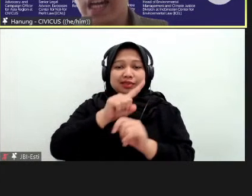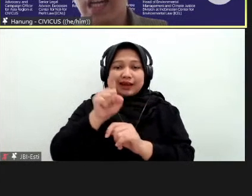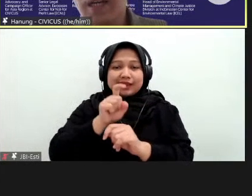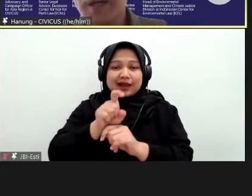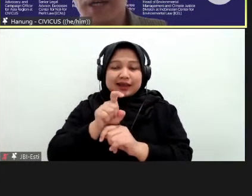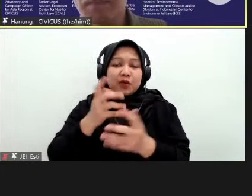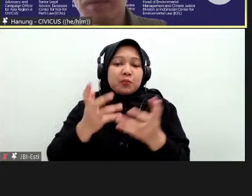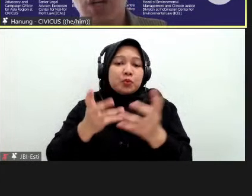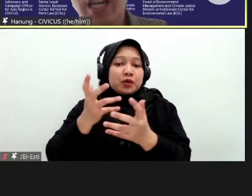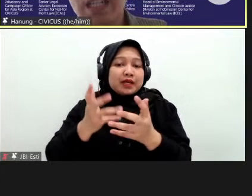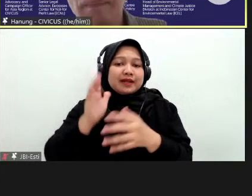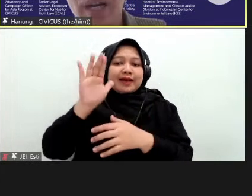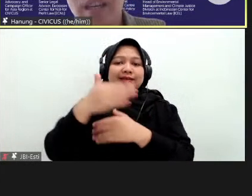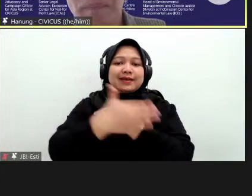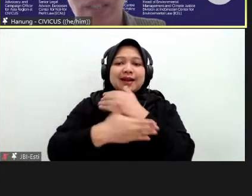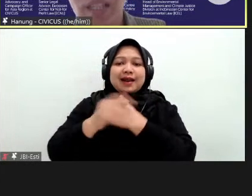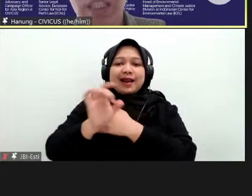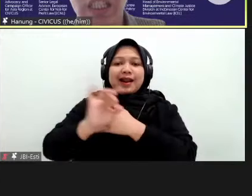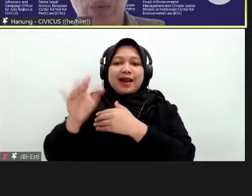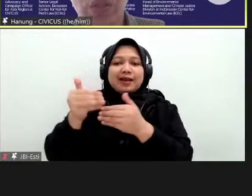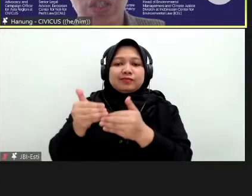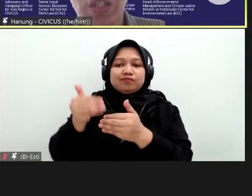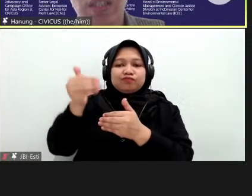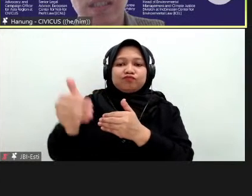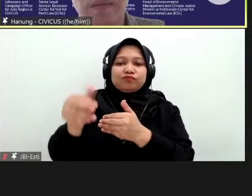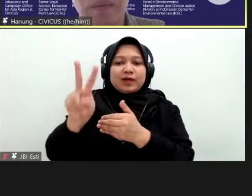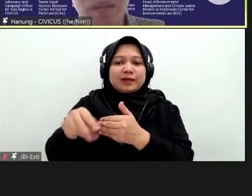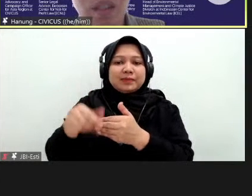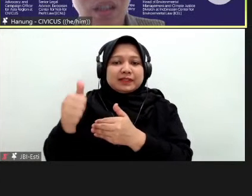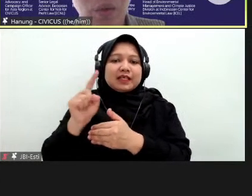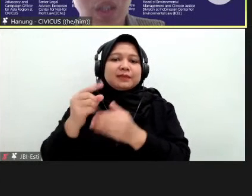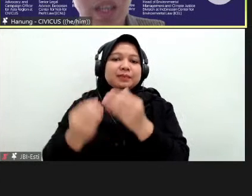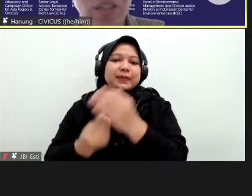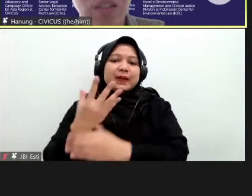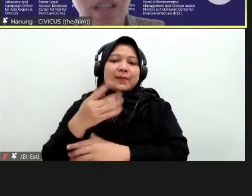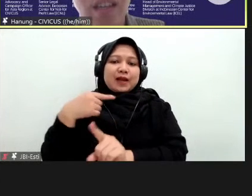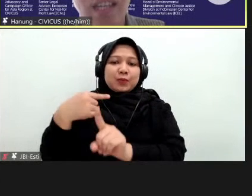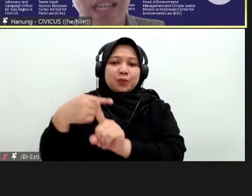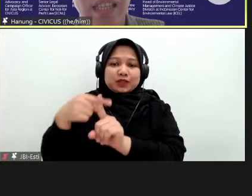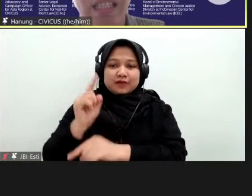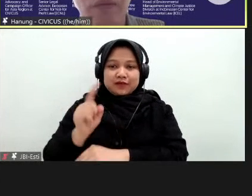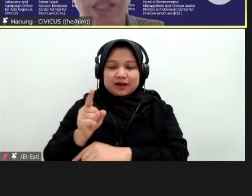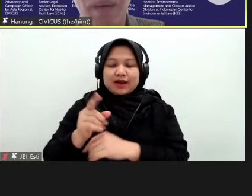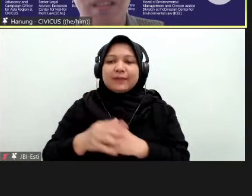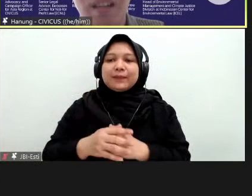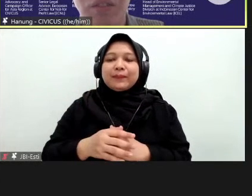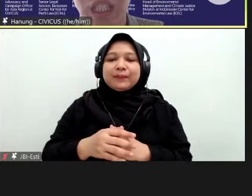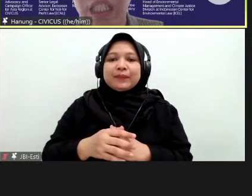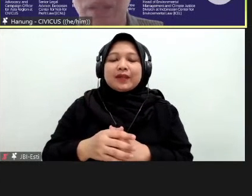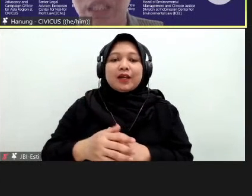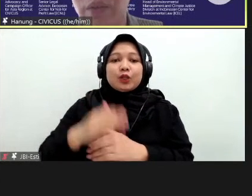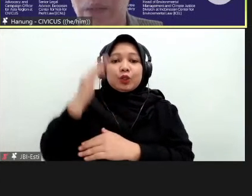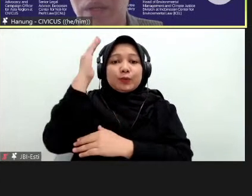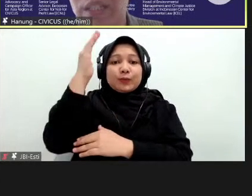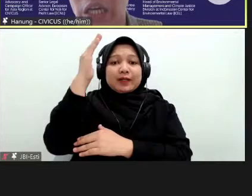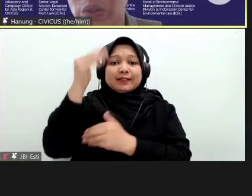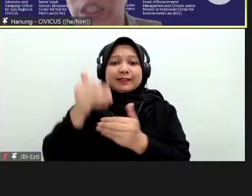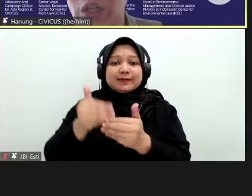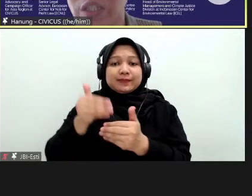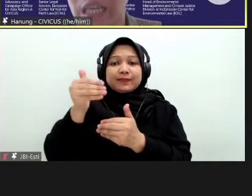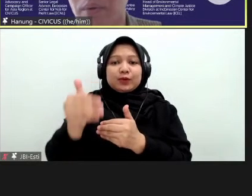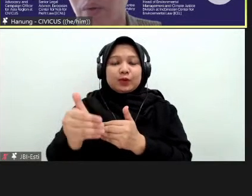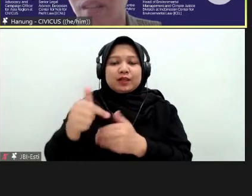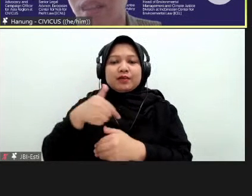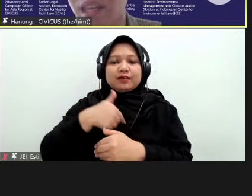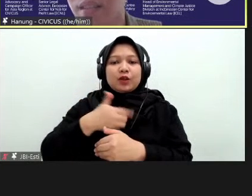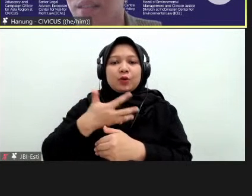Then before I end my presentation, I would like to say that the civic space and sustainable development is actually